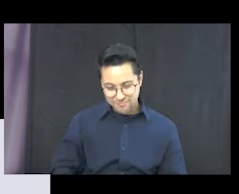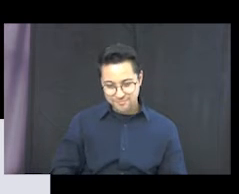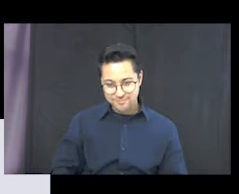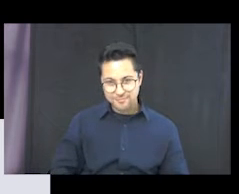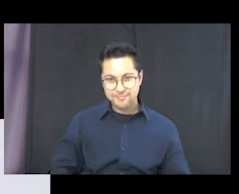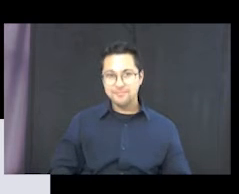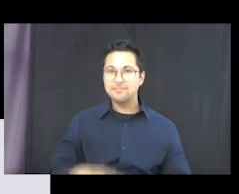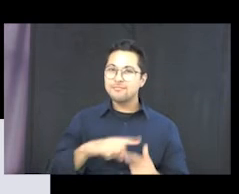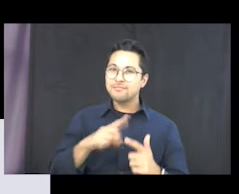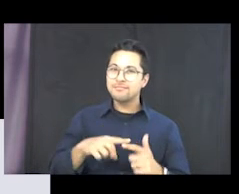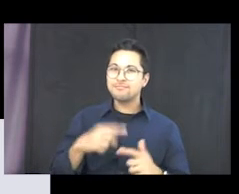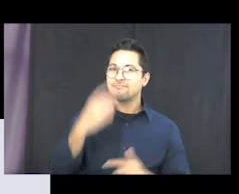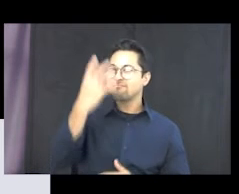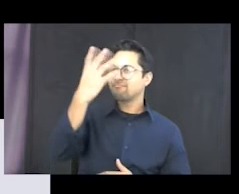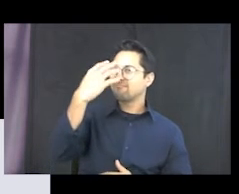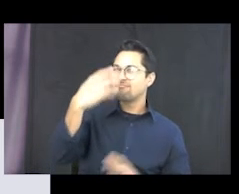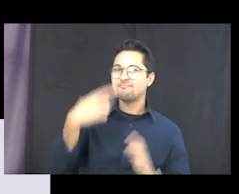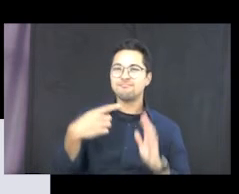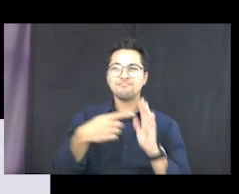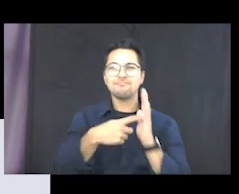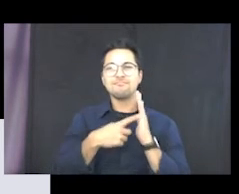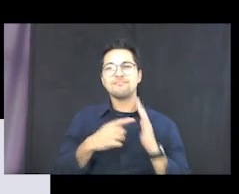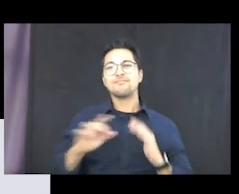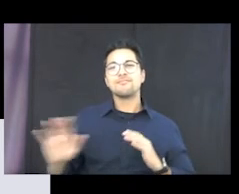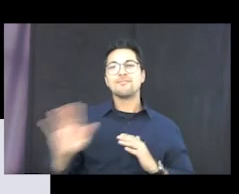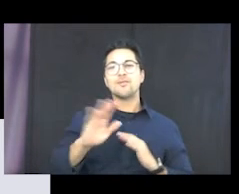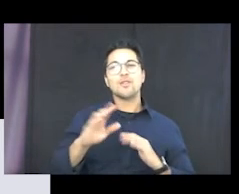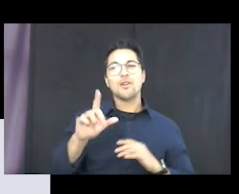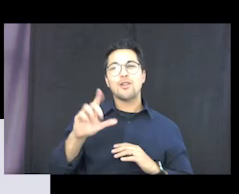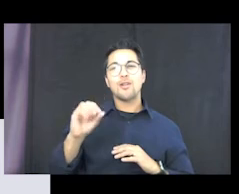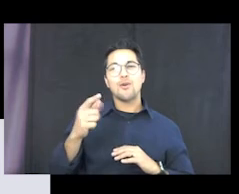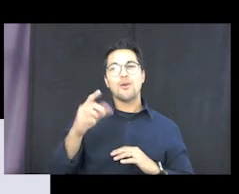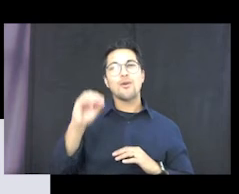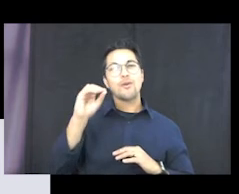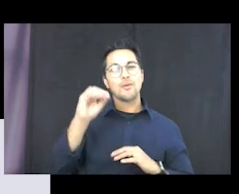And then camera's on to show us your logo.